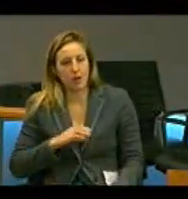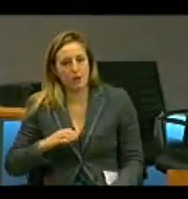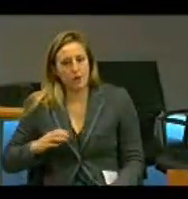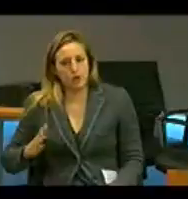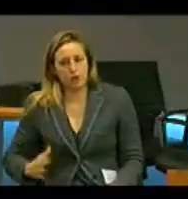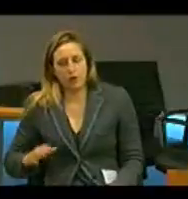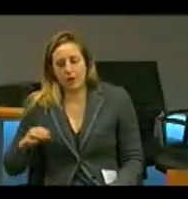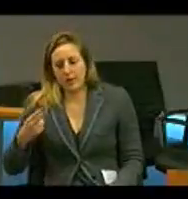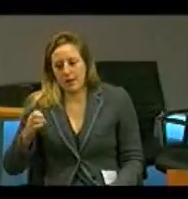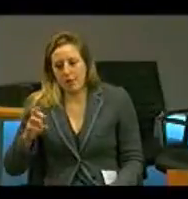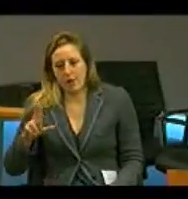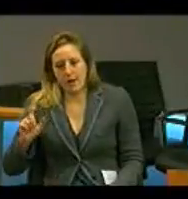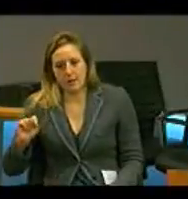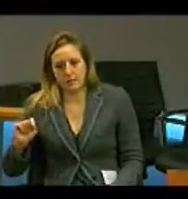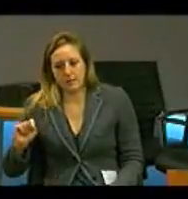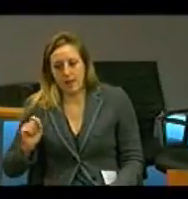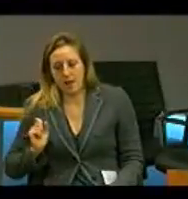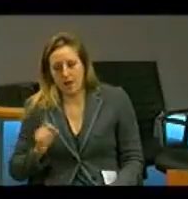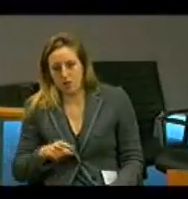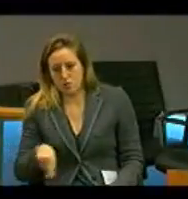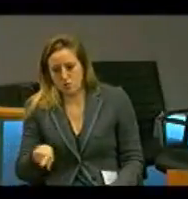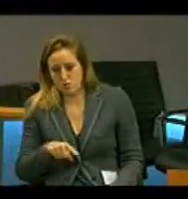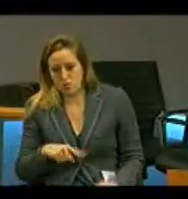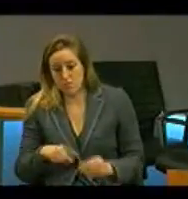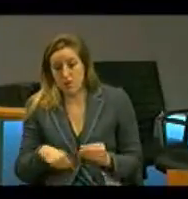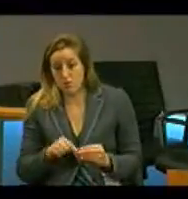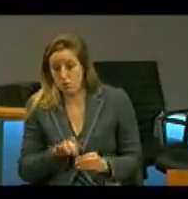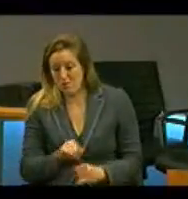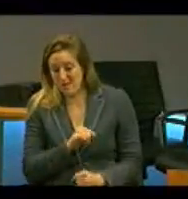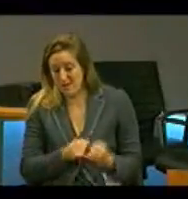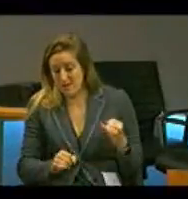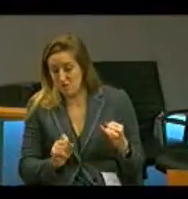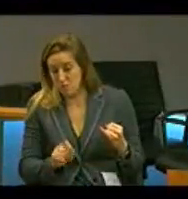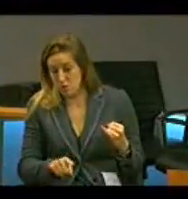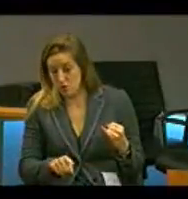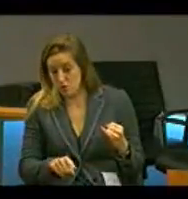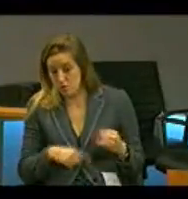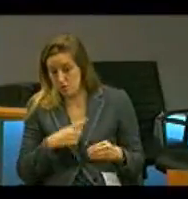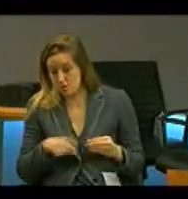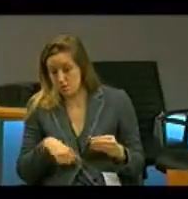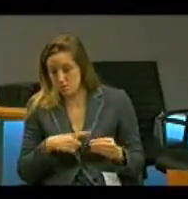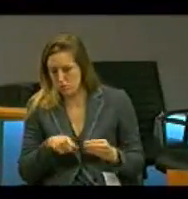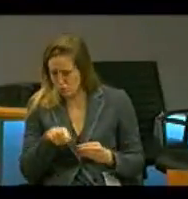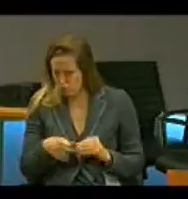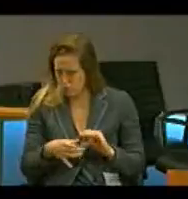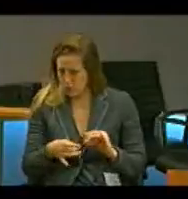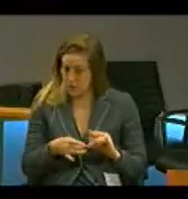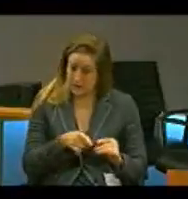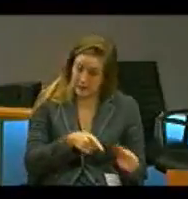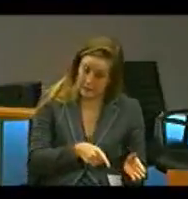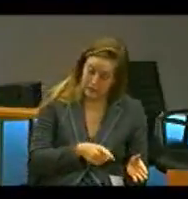about, in her last question, about you say this and you say